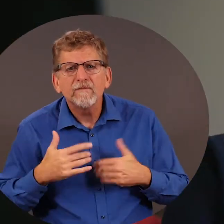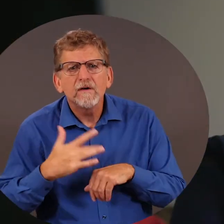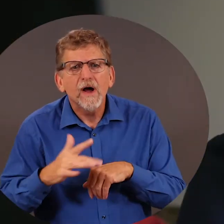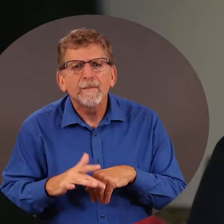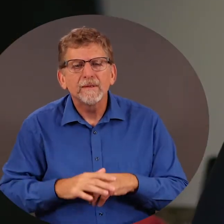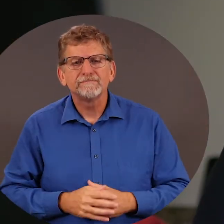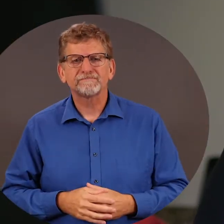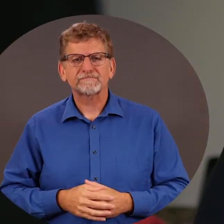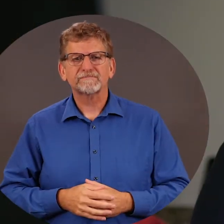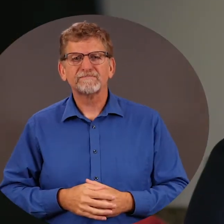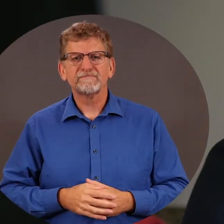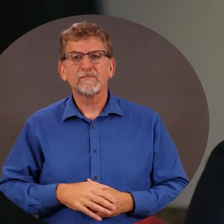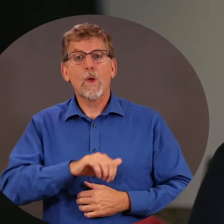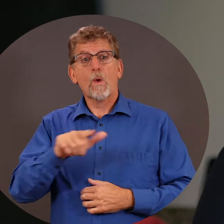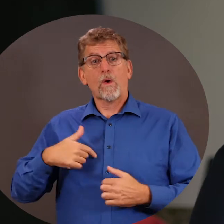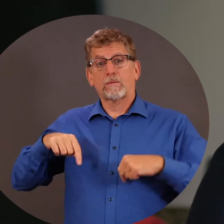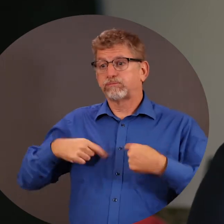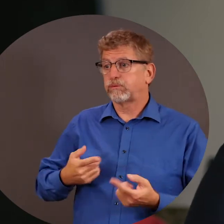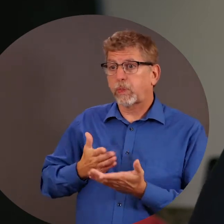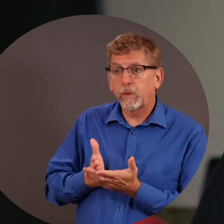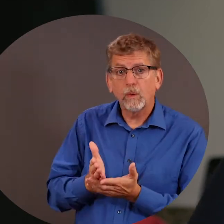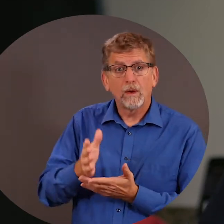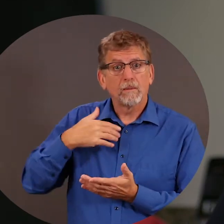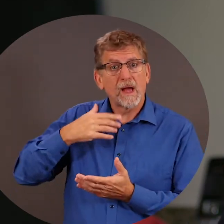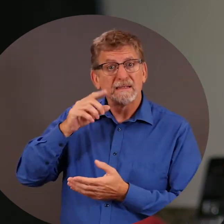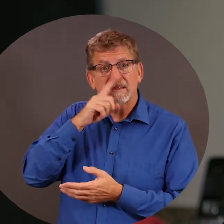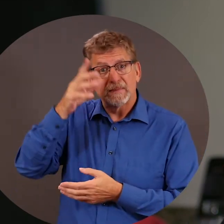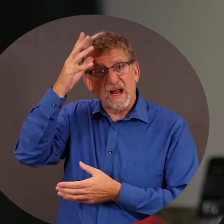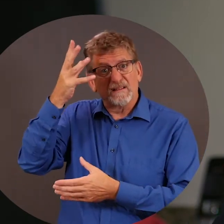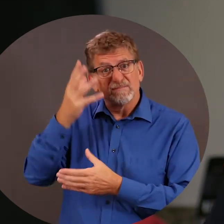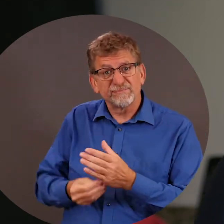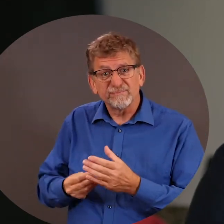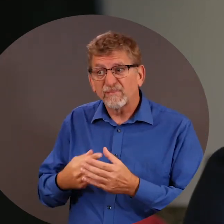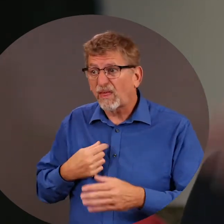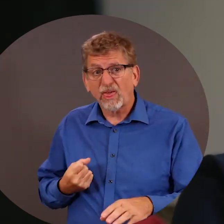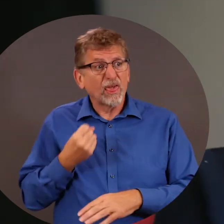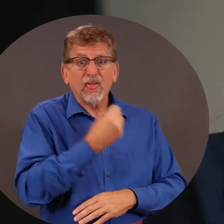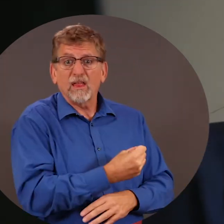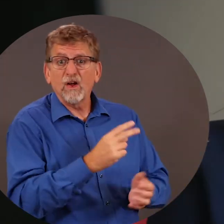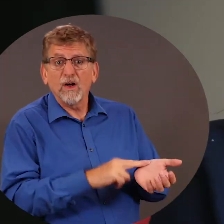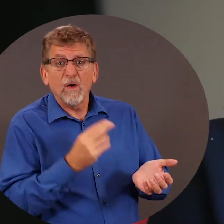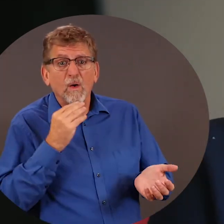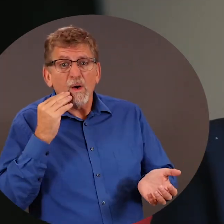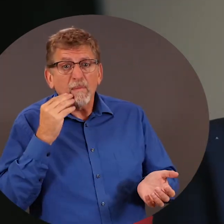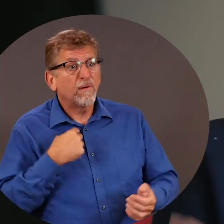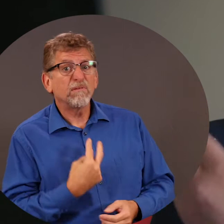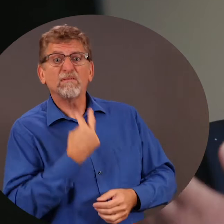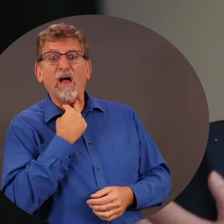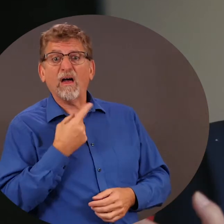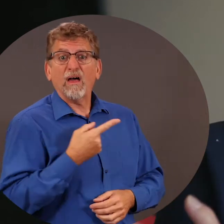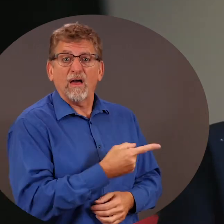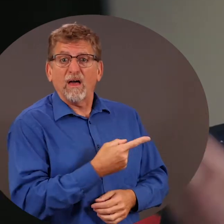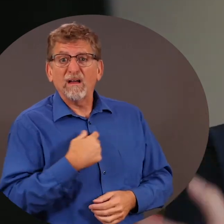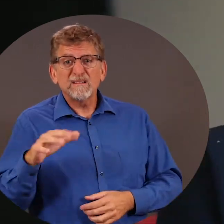All the things I went through, losing my stepdad, getting thrown in a nursing home. Then I got stuck, and then took